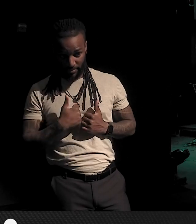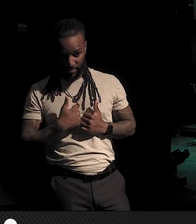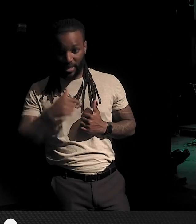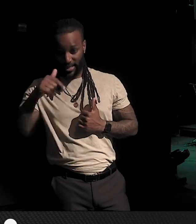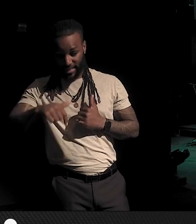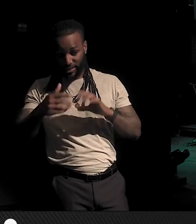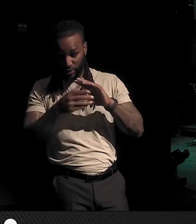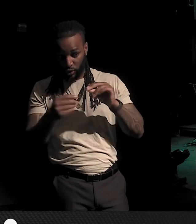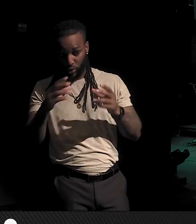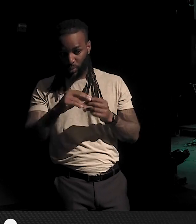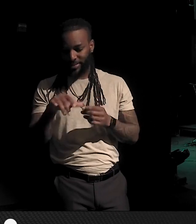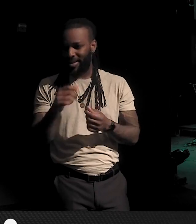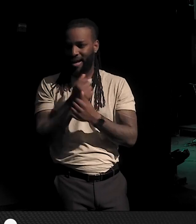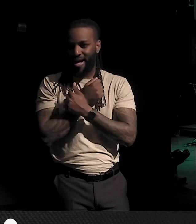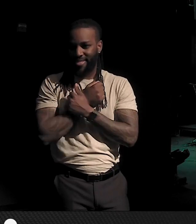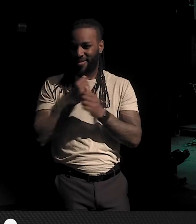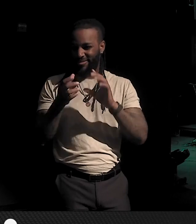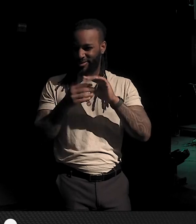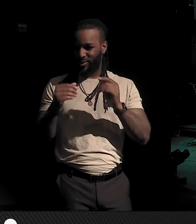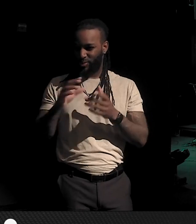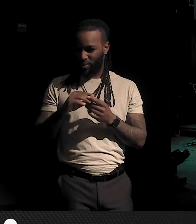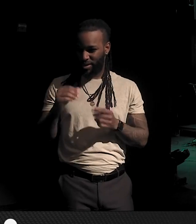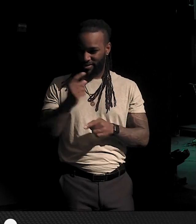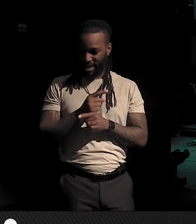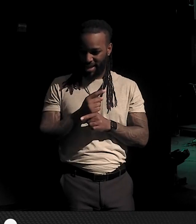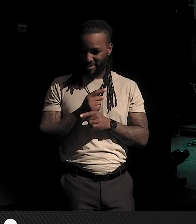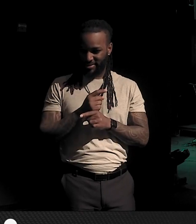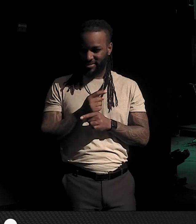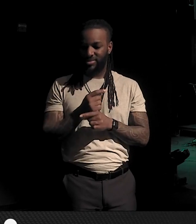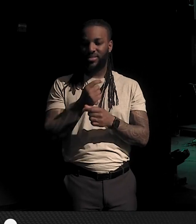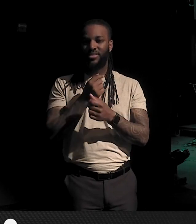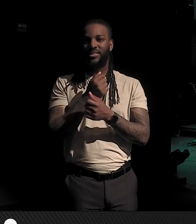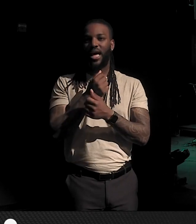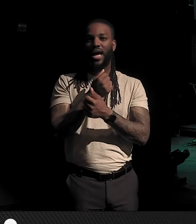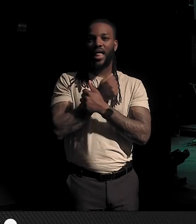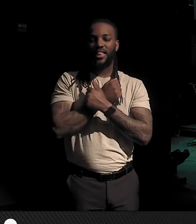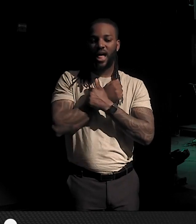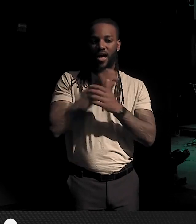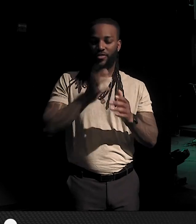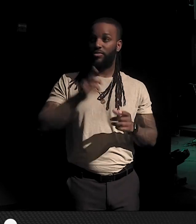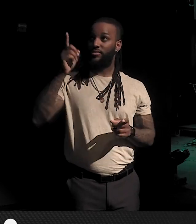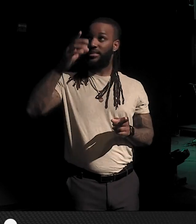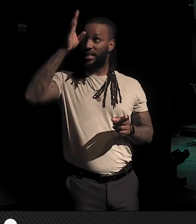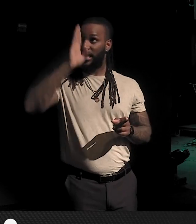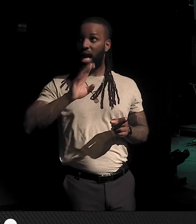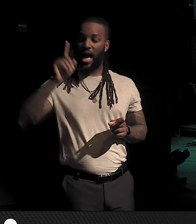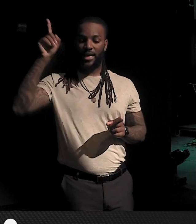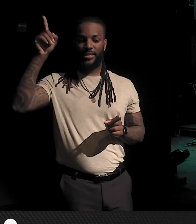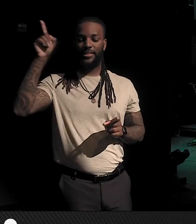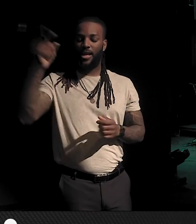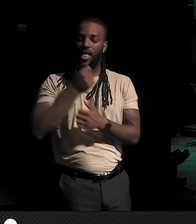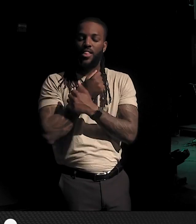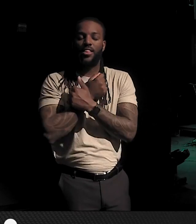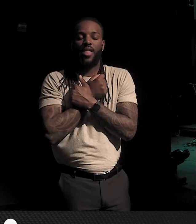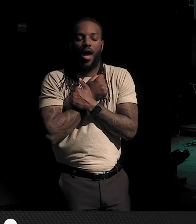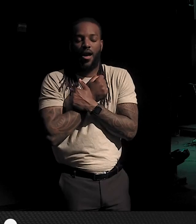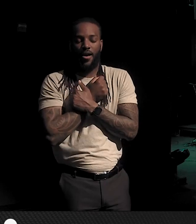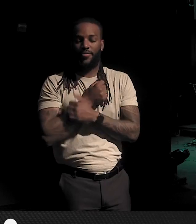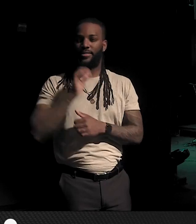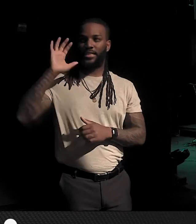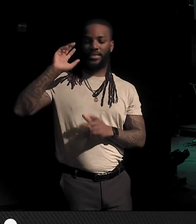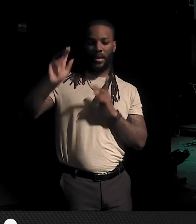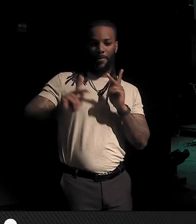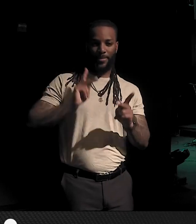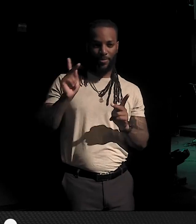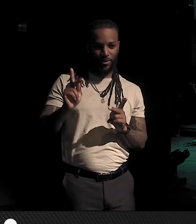This is a story, it's a love story about a lover who is smitten with love for his people. And that lover